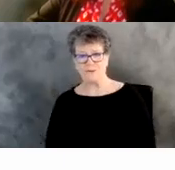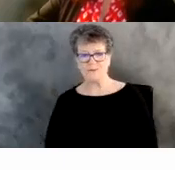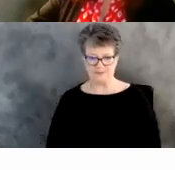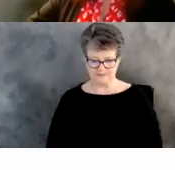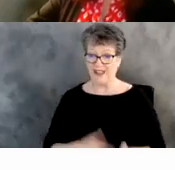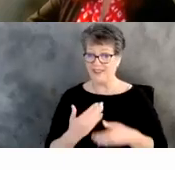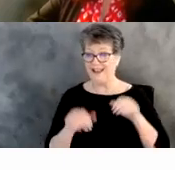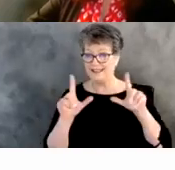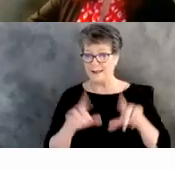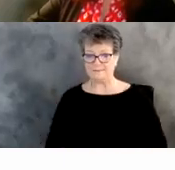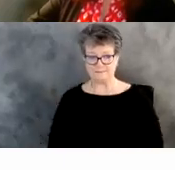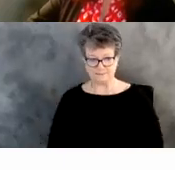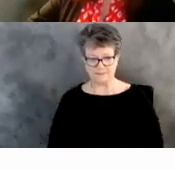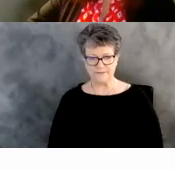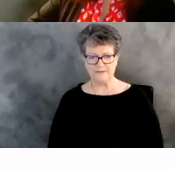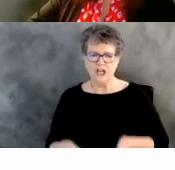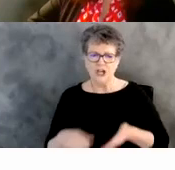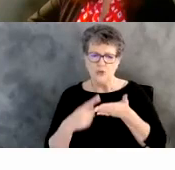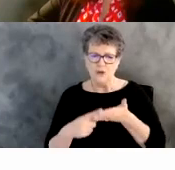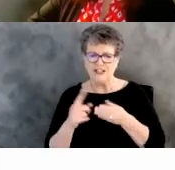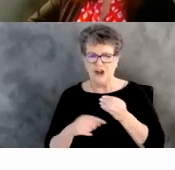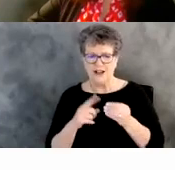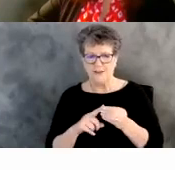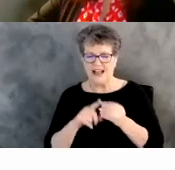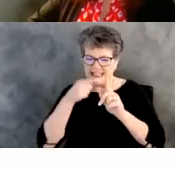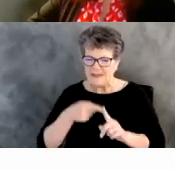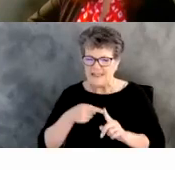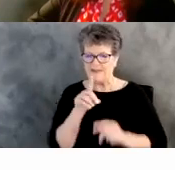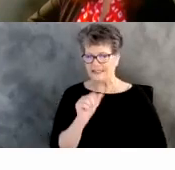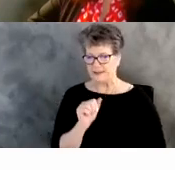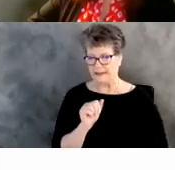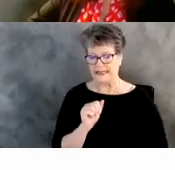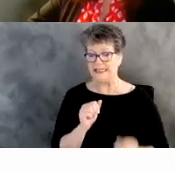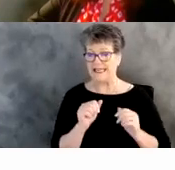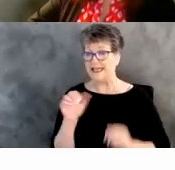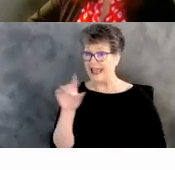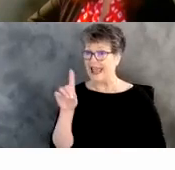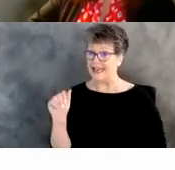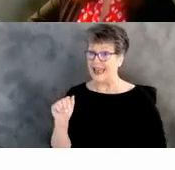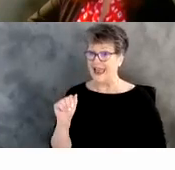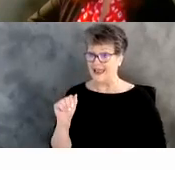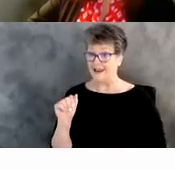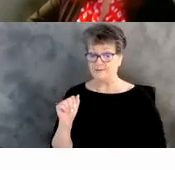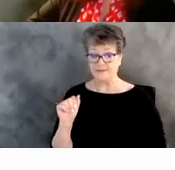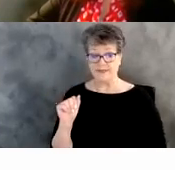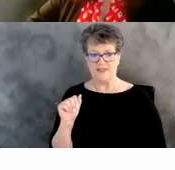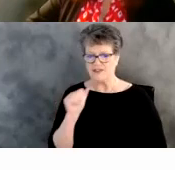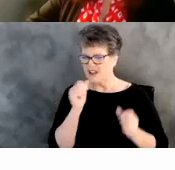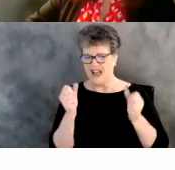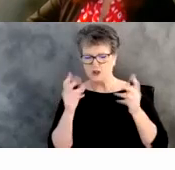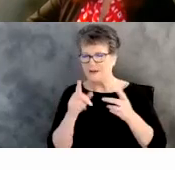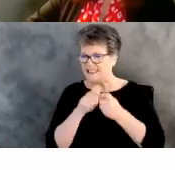So we can talk a little bit about specific disabilities. In the Americans with Disabilities Act, there aren't too many